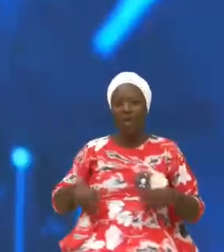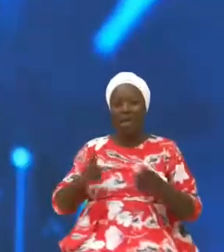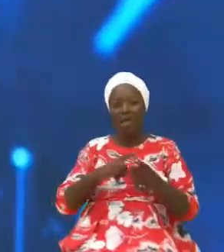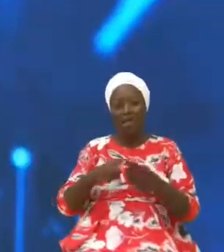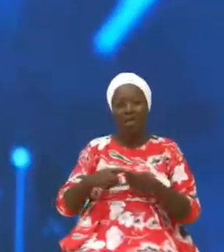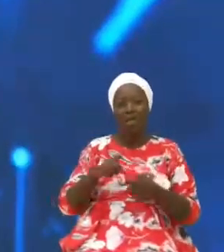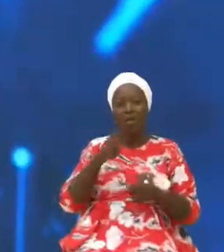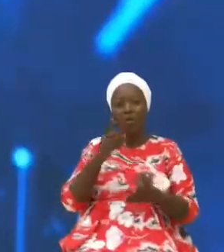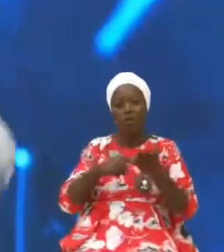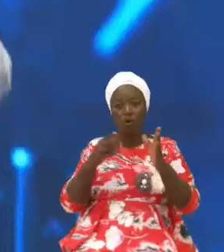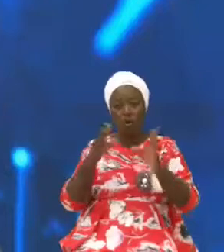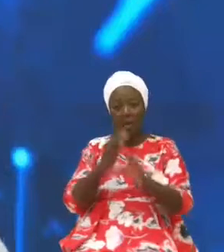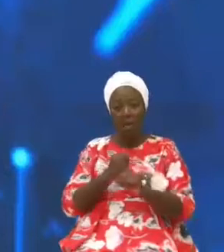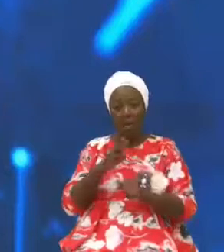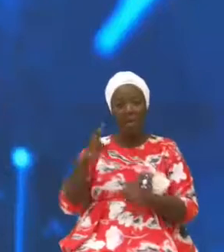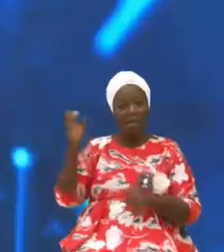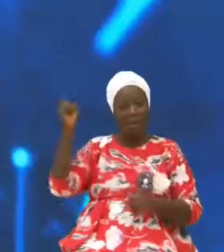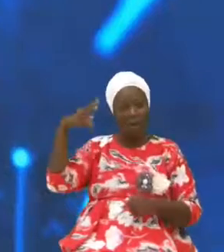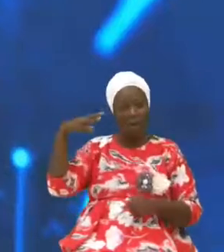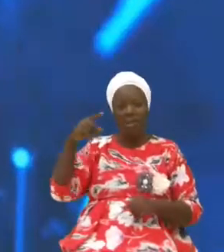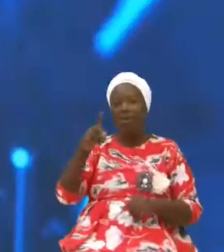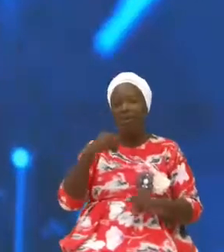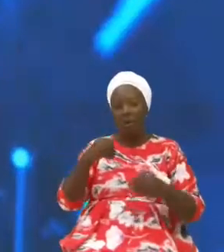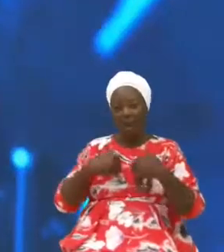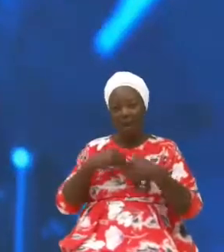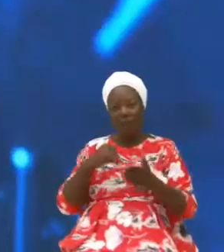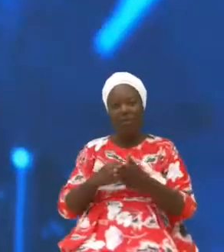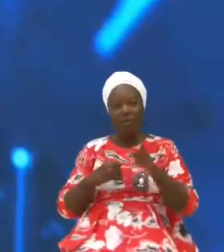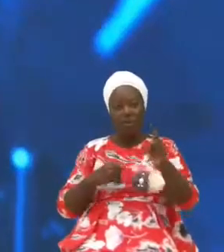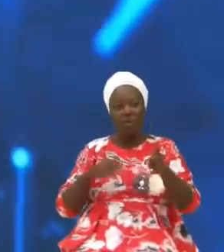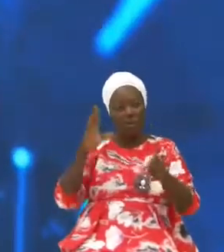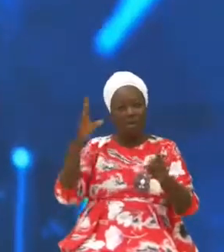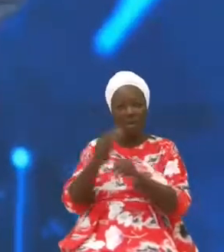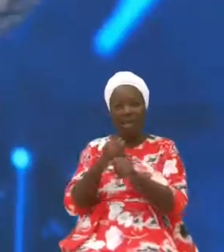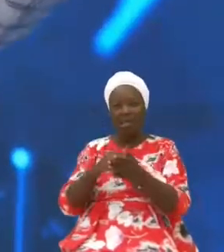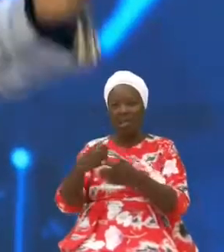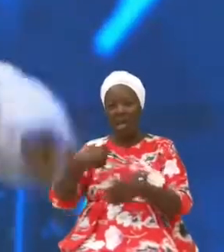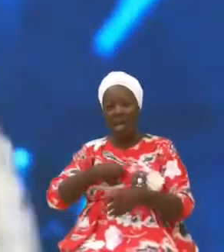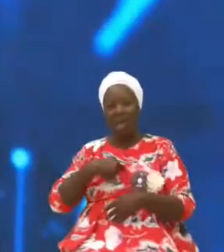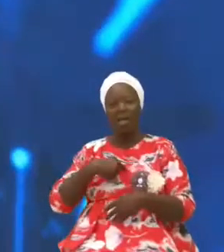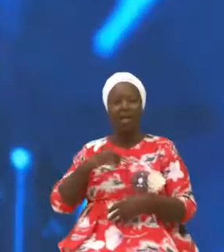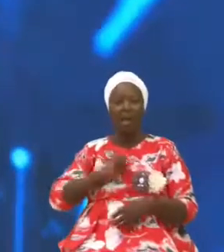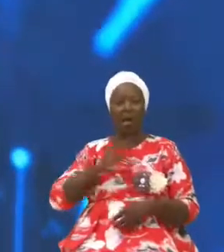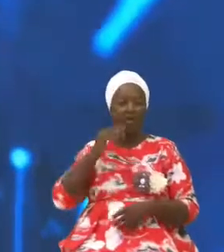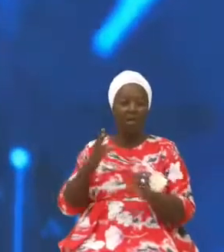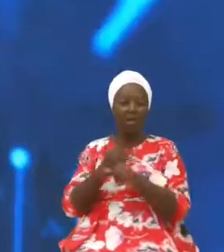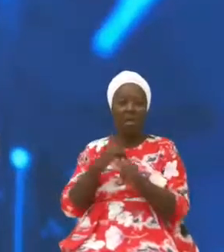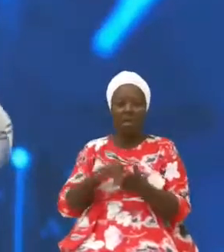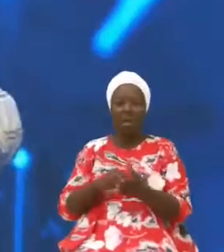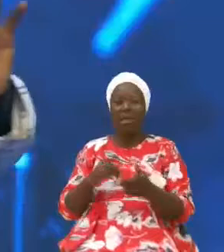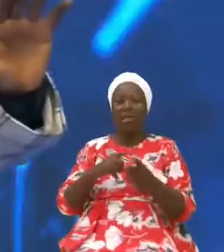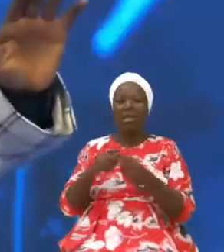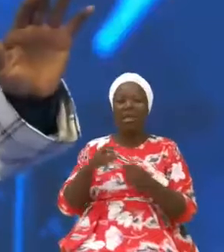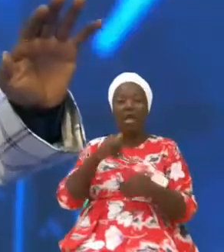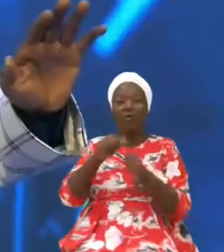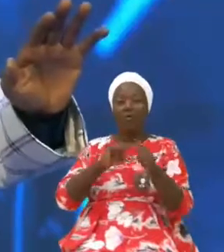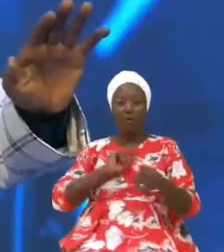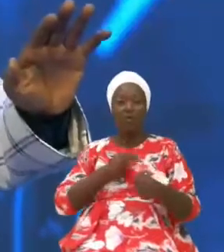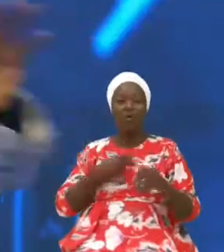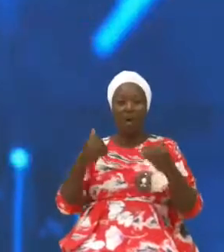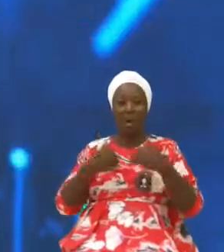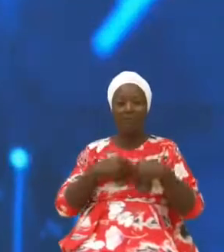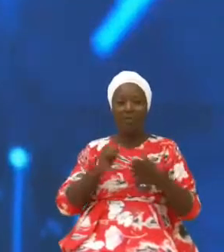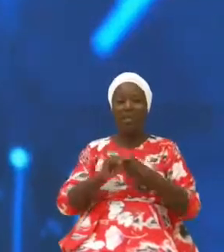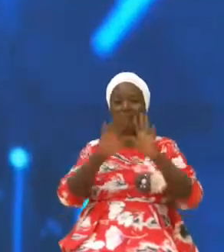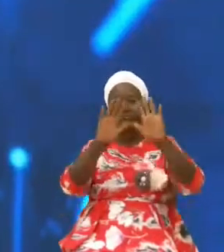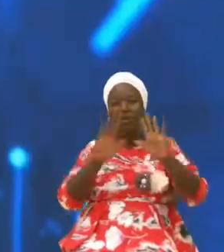what he gets by grace, you will get by grace, she will get by grace, everyone will have showers of miracles